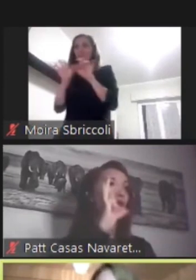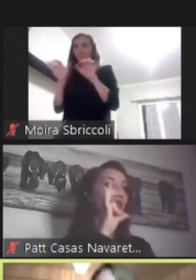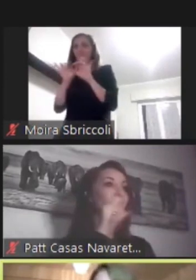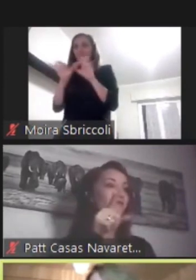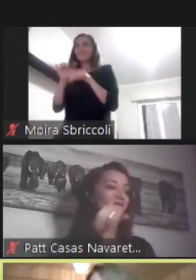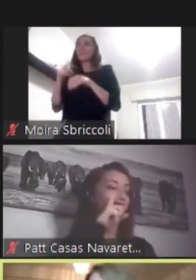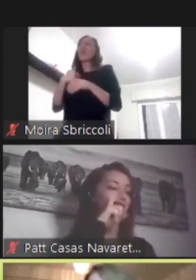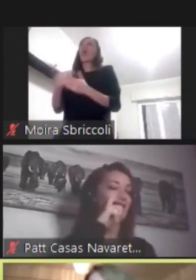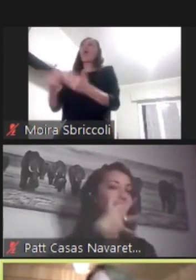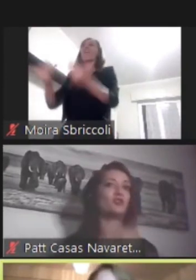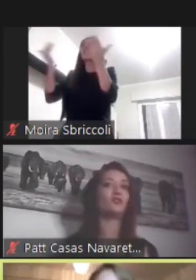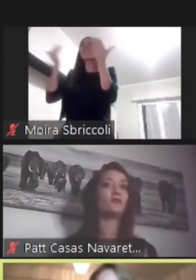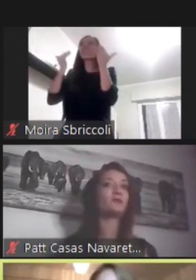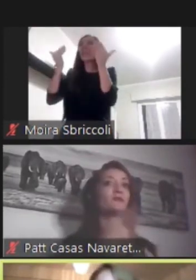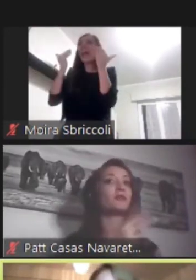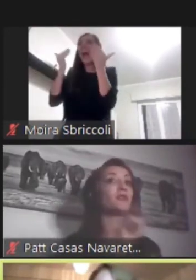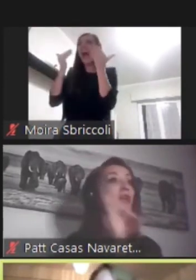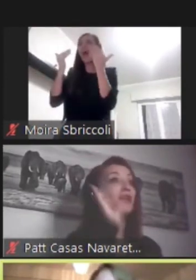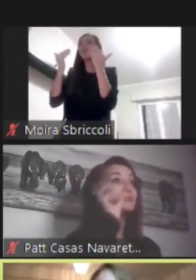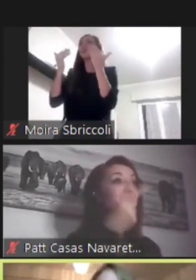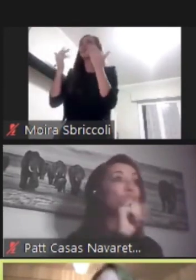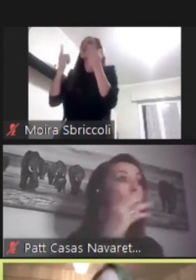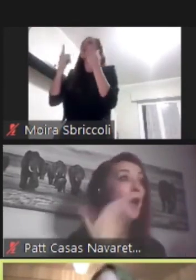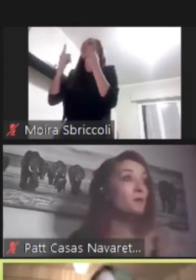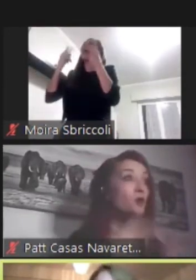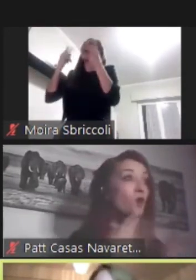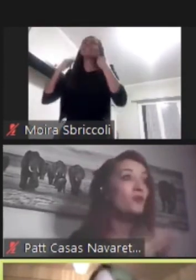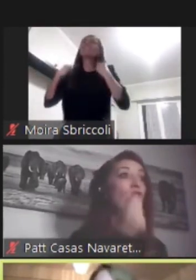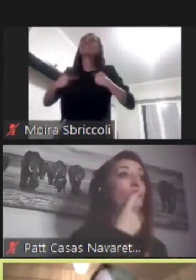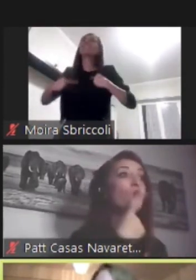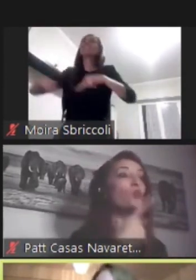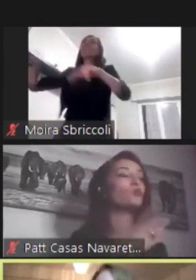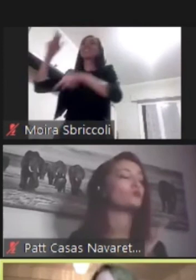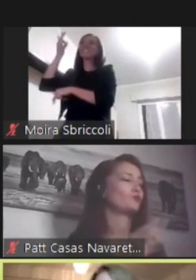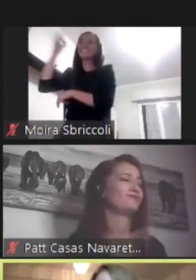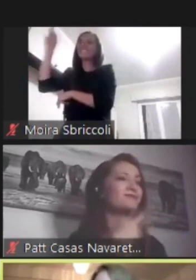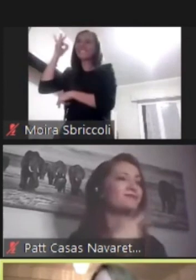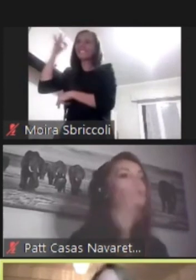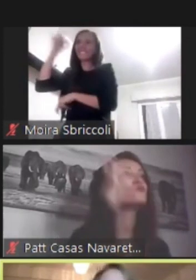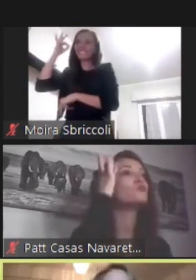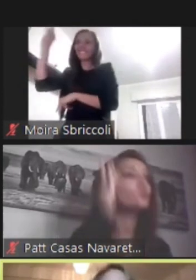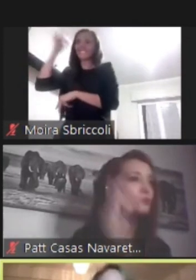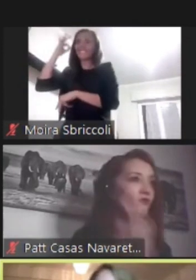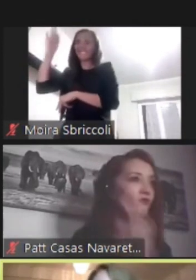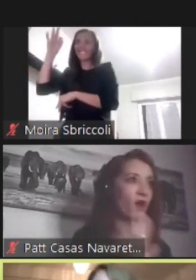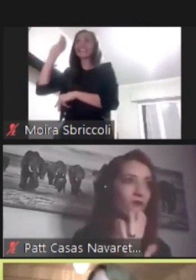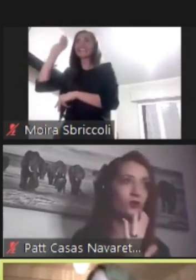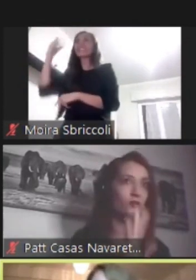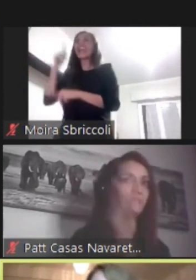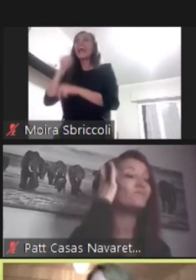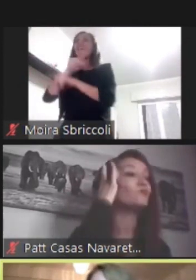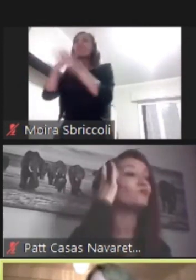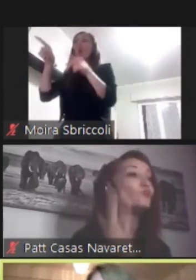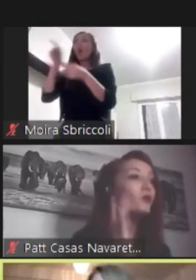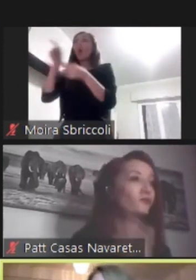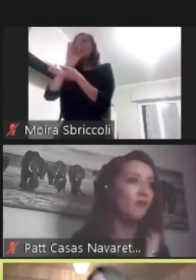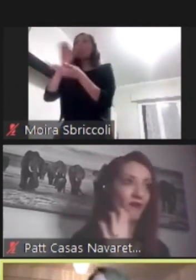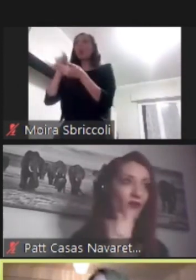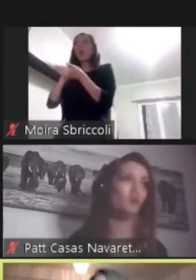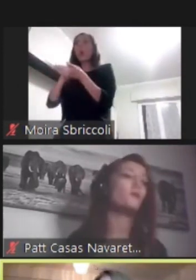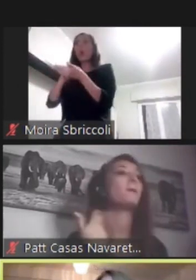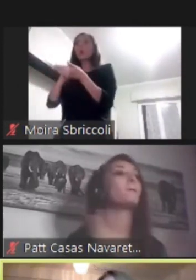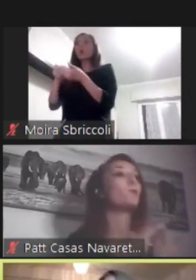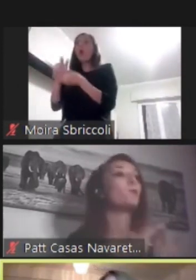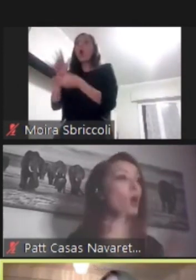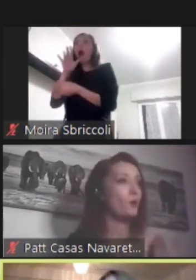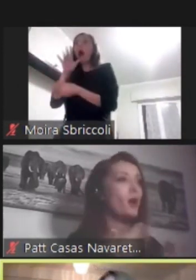please try this product. You will feel the benefits really quickly. So thank